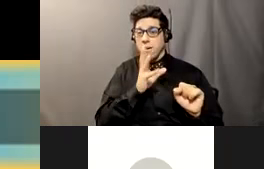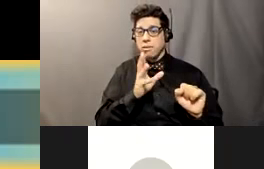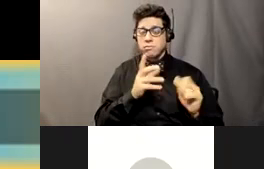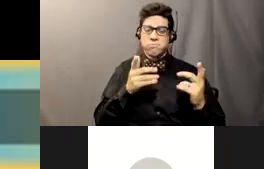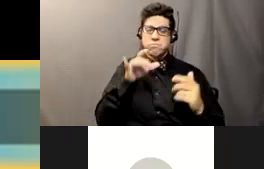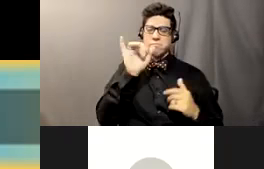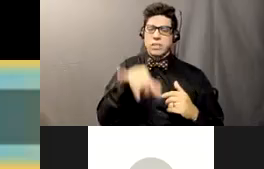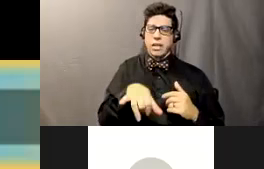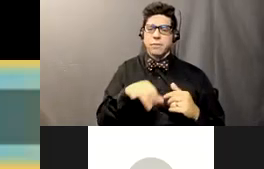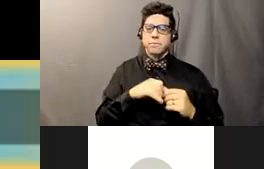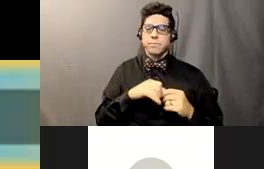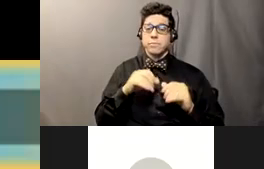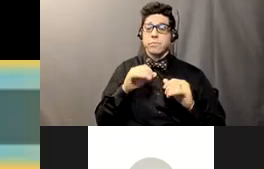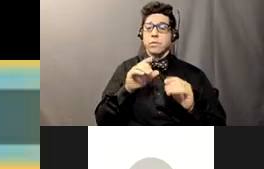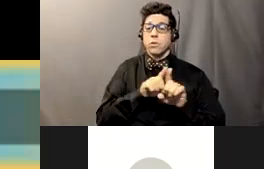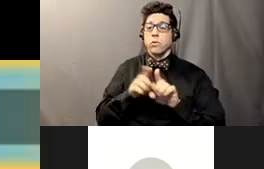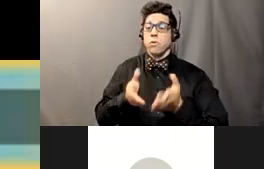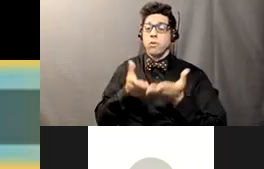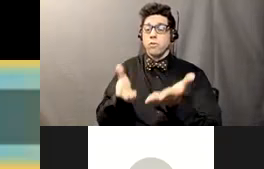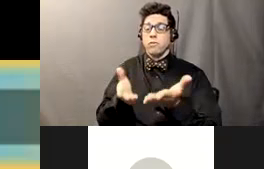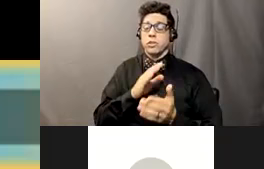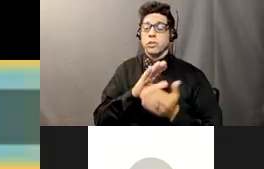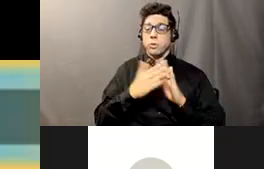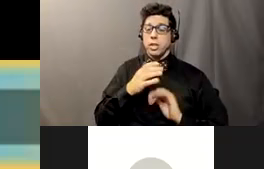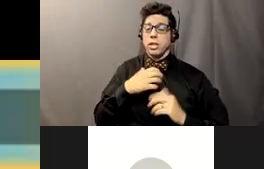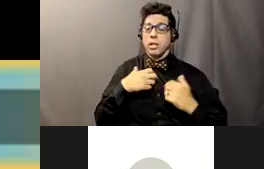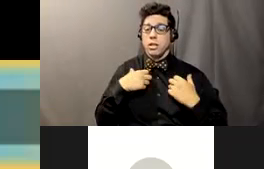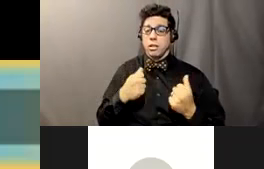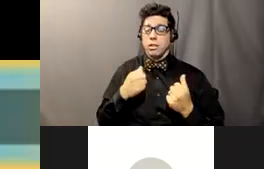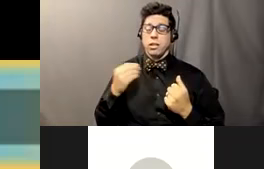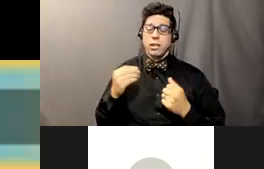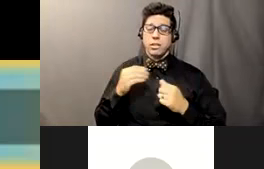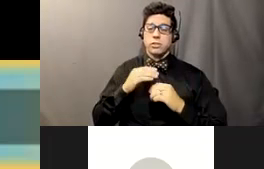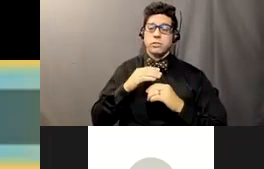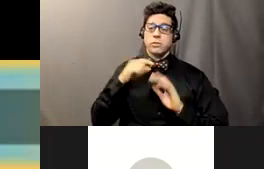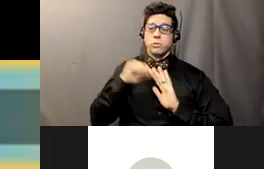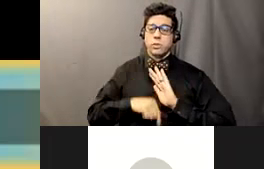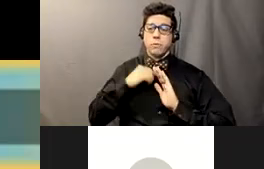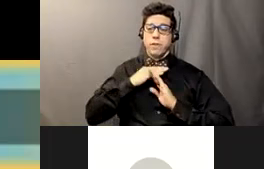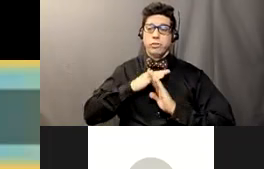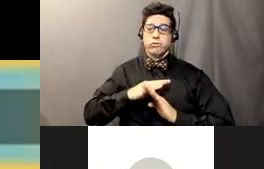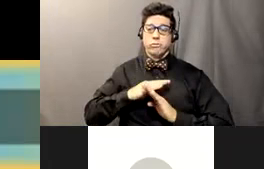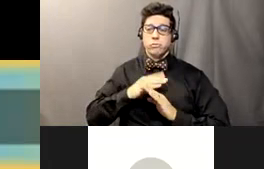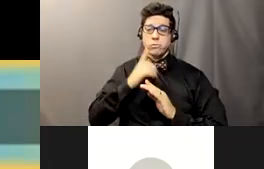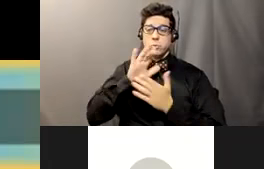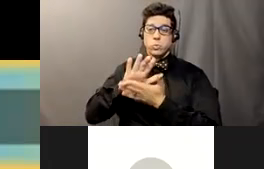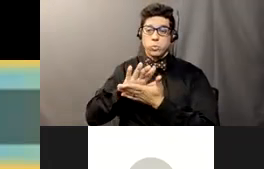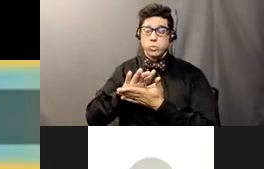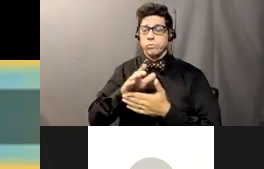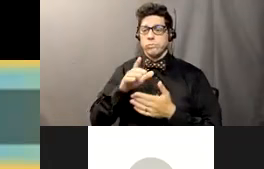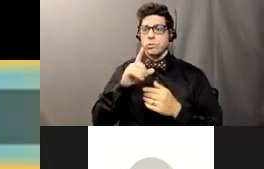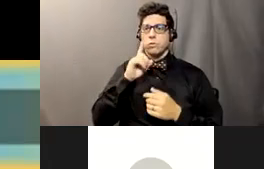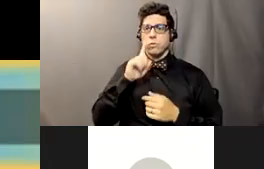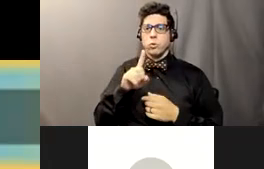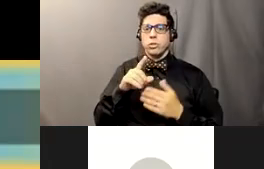specific presentations through community mental health promoter programs and suicide prevention efforts in school, such as Directing